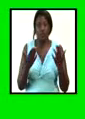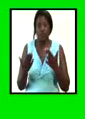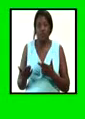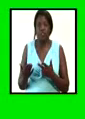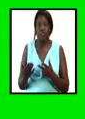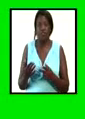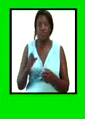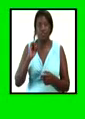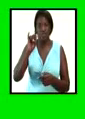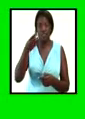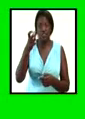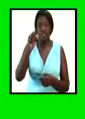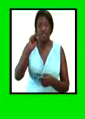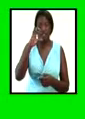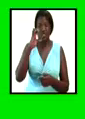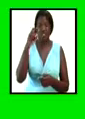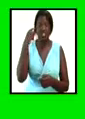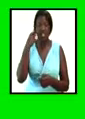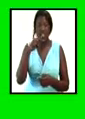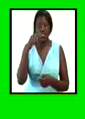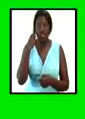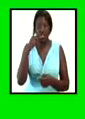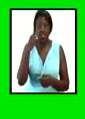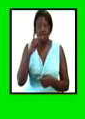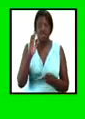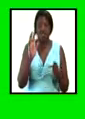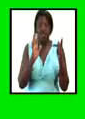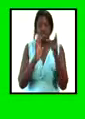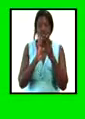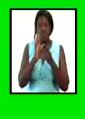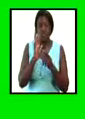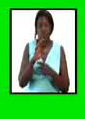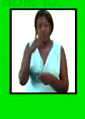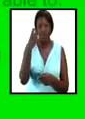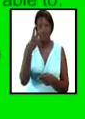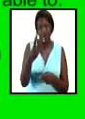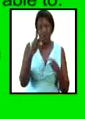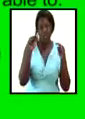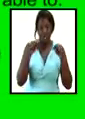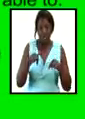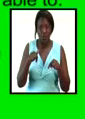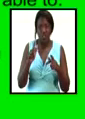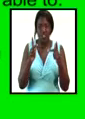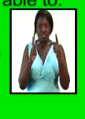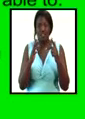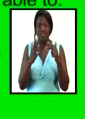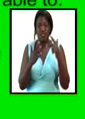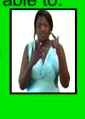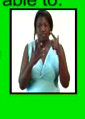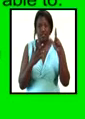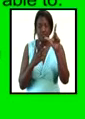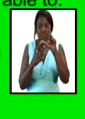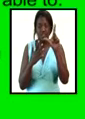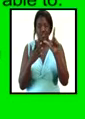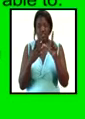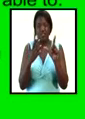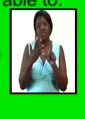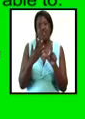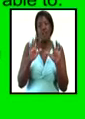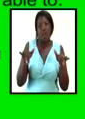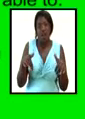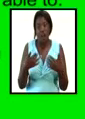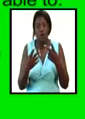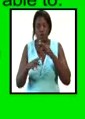Viewers, welcome to our JSC English Second Language series. This is program 2 and our lesson today is on different answering